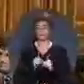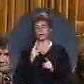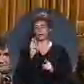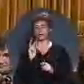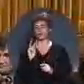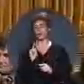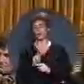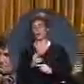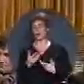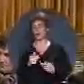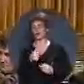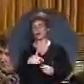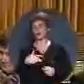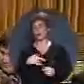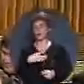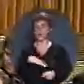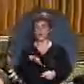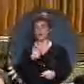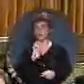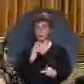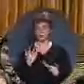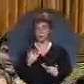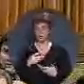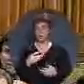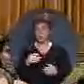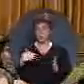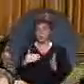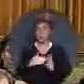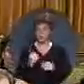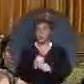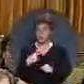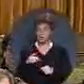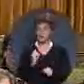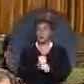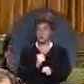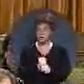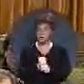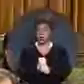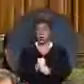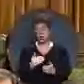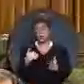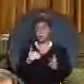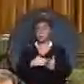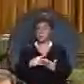from his ivory tower was insulted that the opposition didn't work and